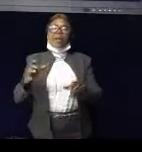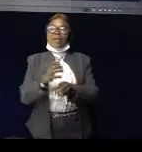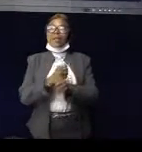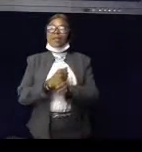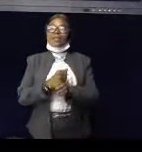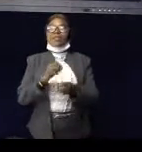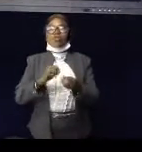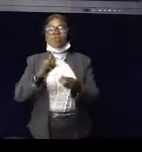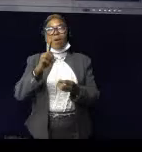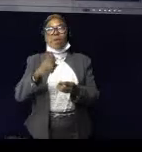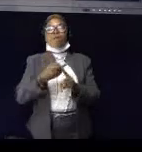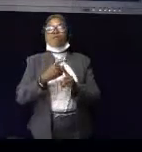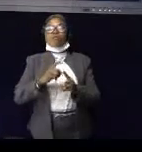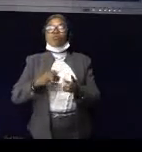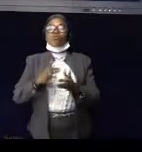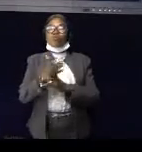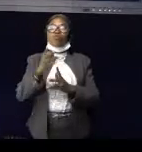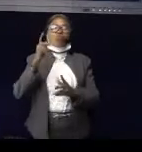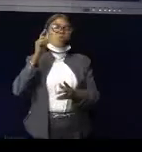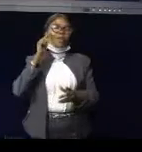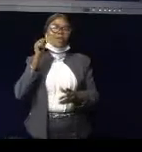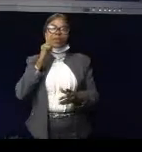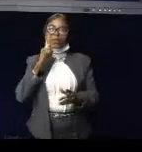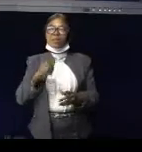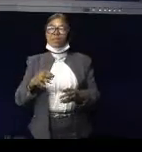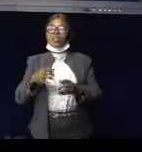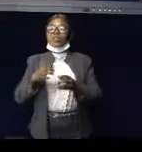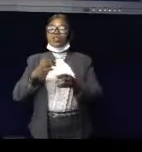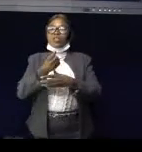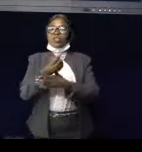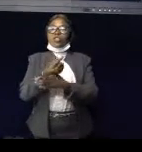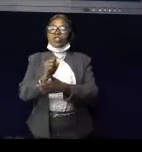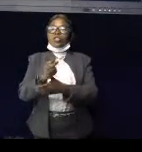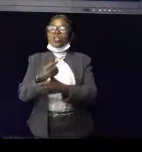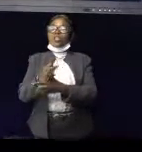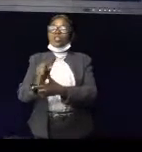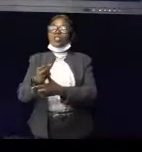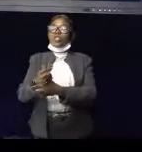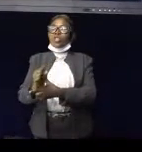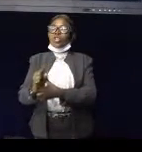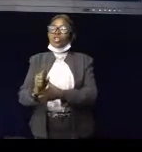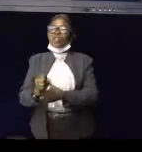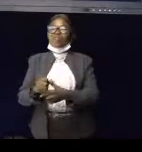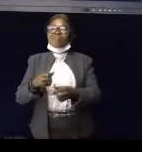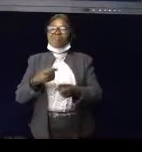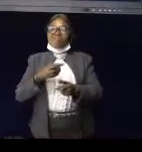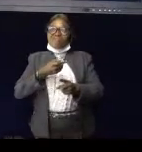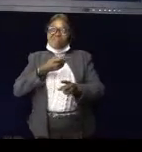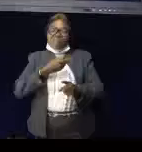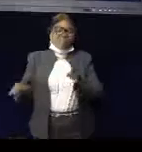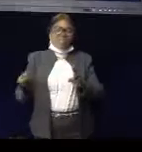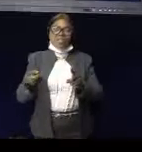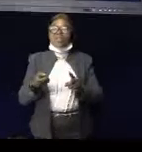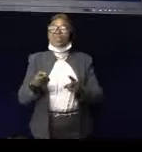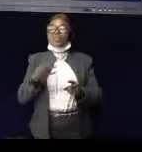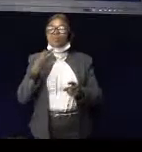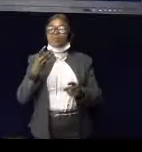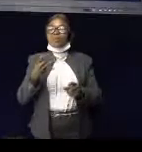of contracting HIV/AIDS. Another one is sharing sharp, unserialized